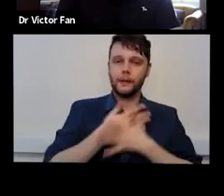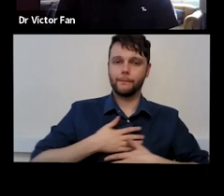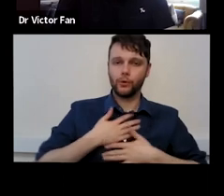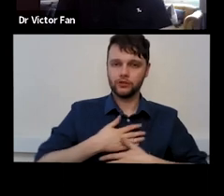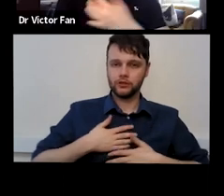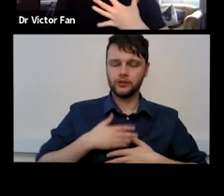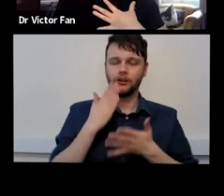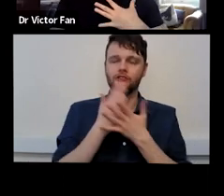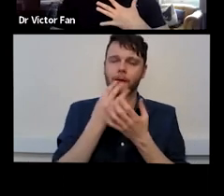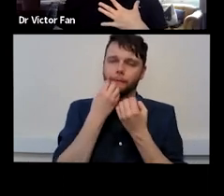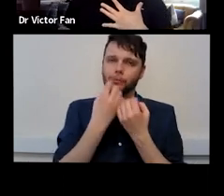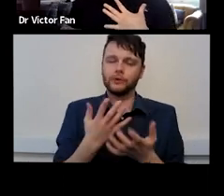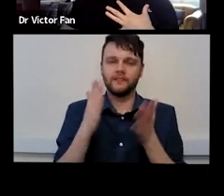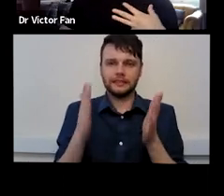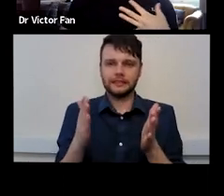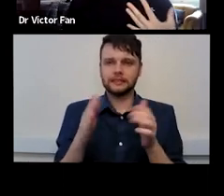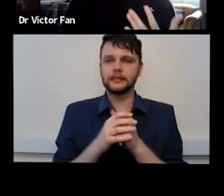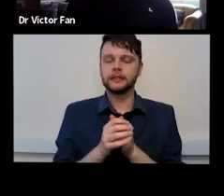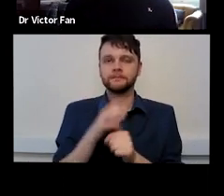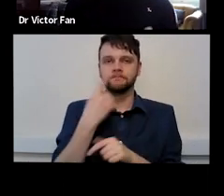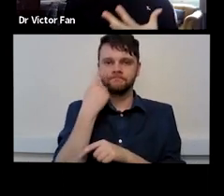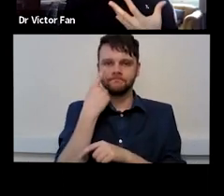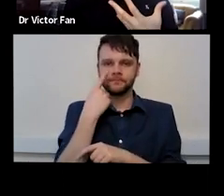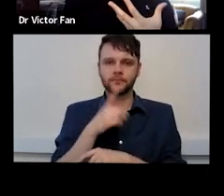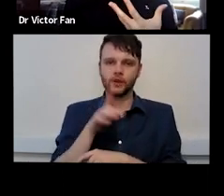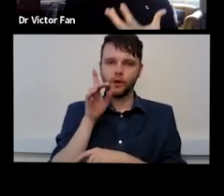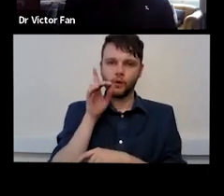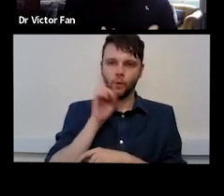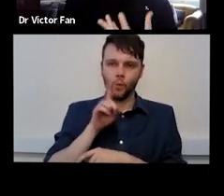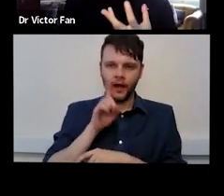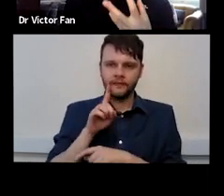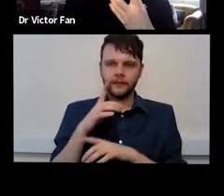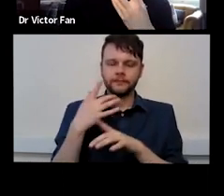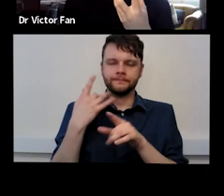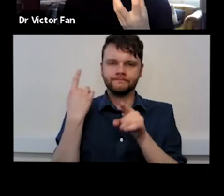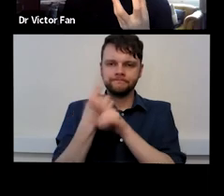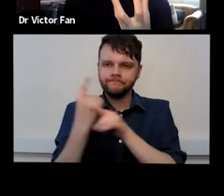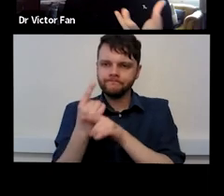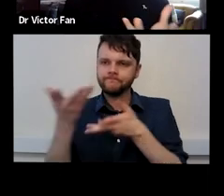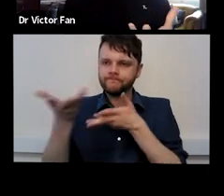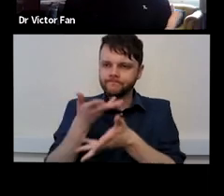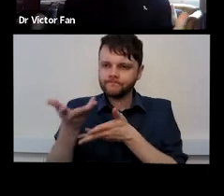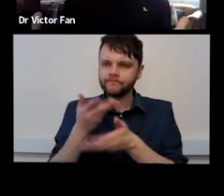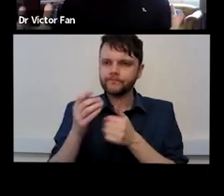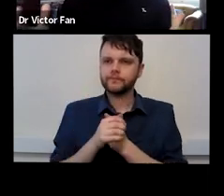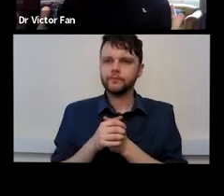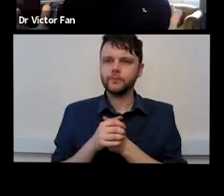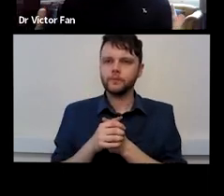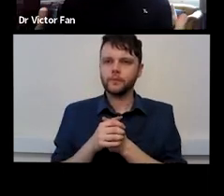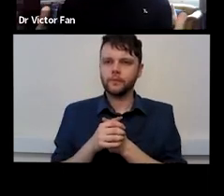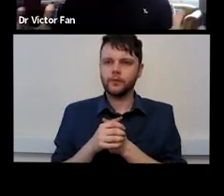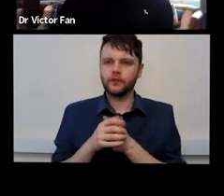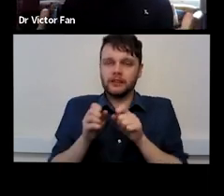really beautiful scene in which you could see the wife is talking, basically almost